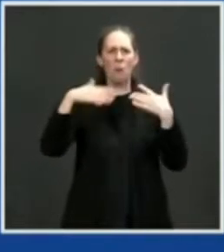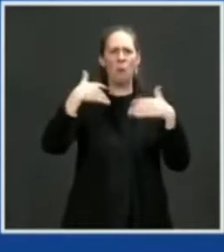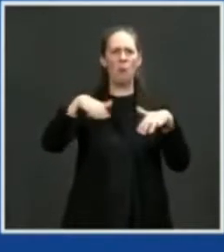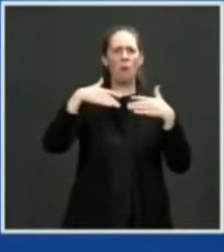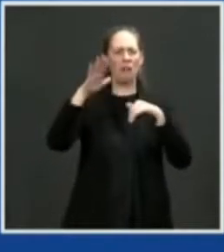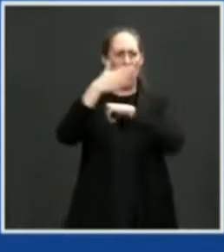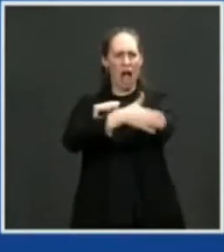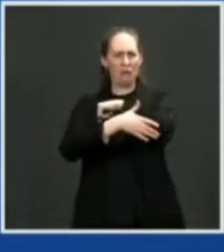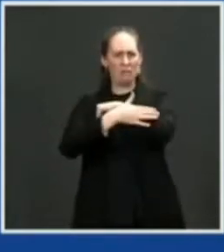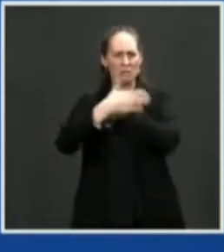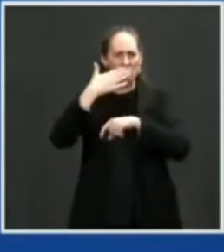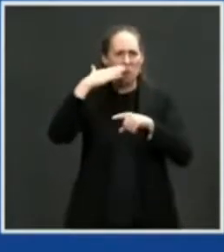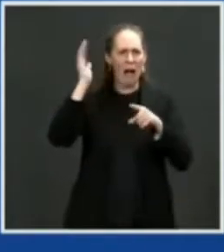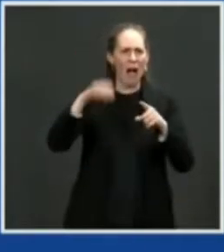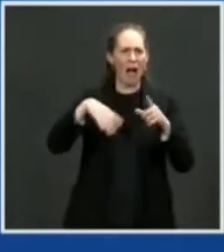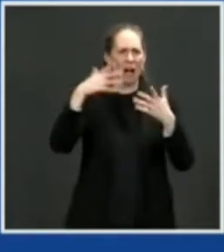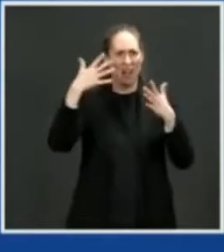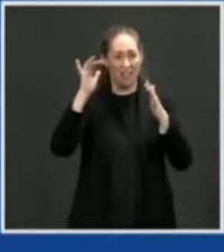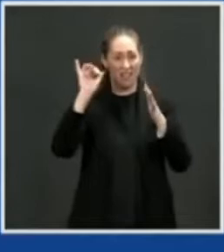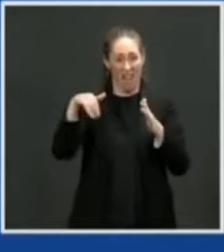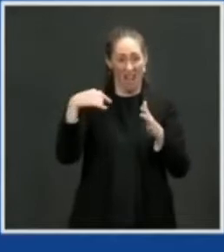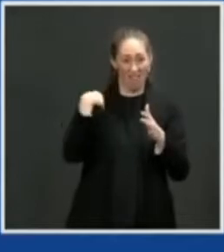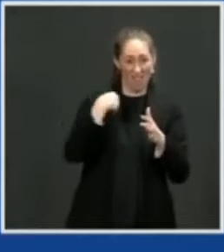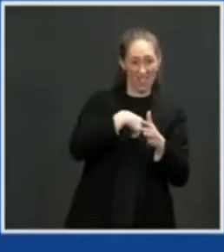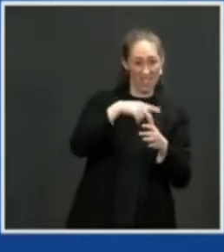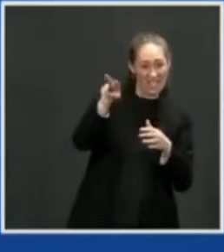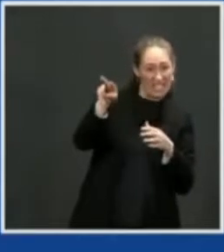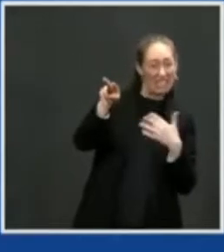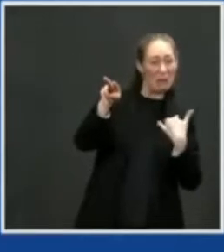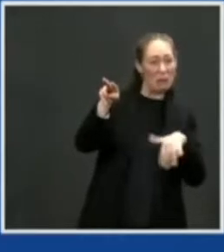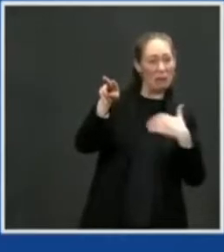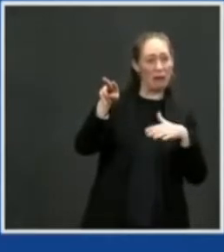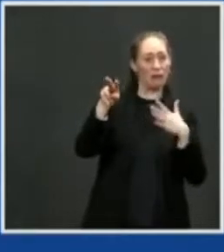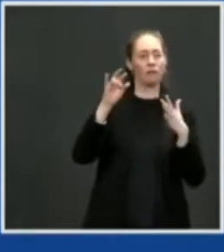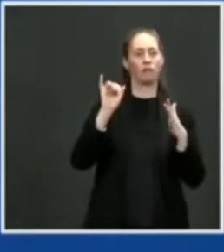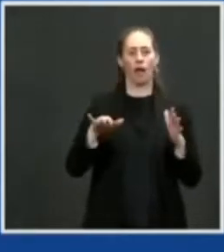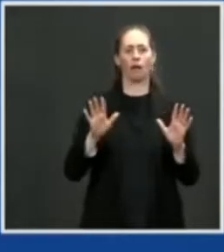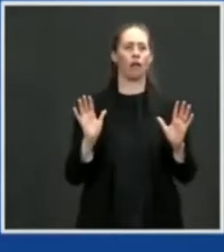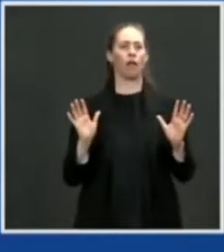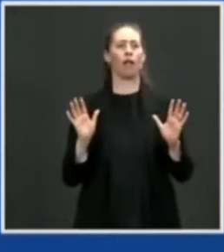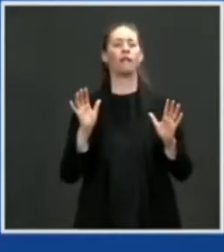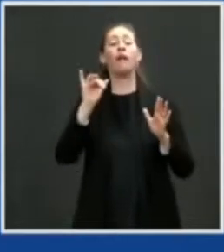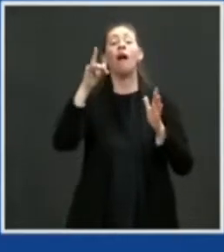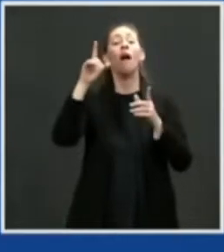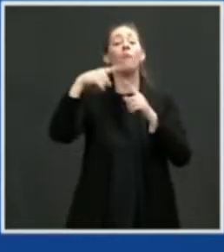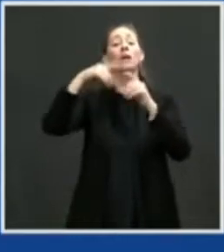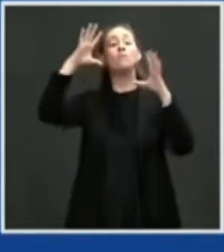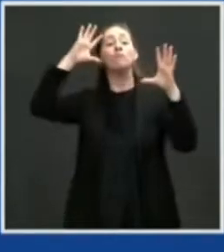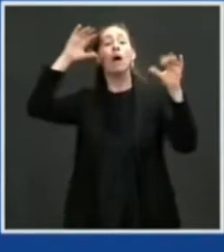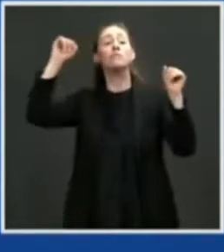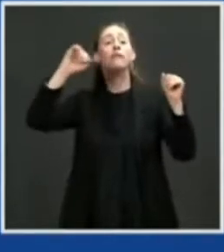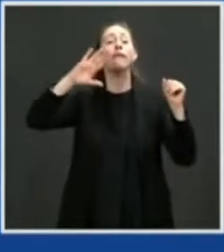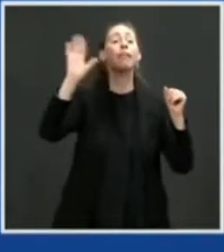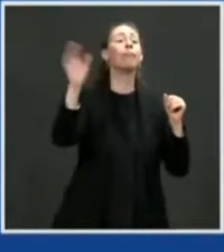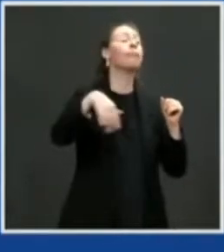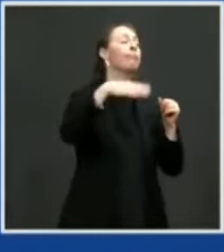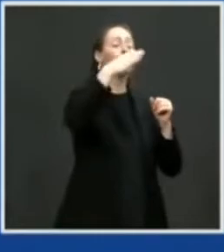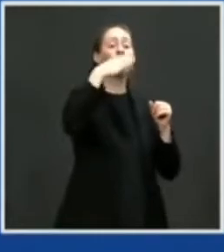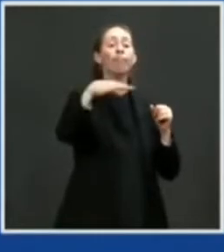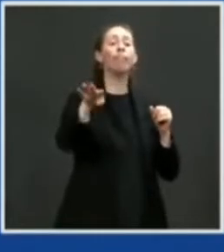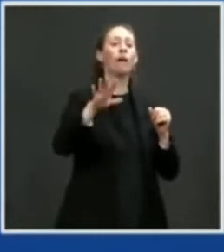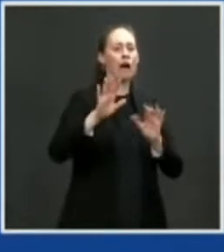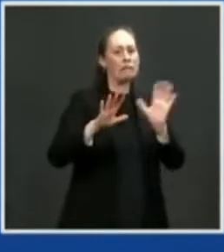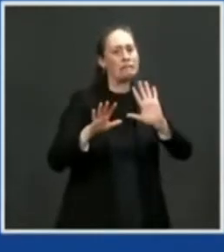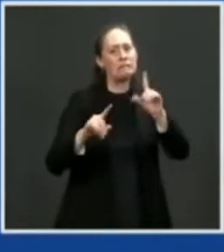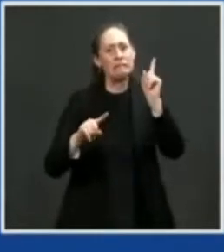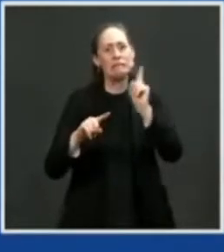down. are. That's a Joe Biden The rule. moment a president walks away from that, as the last one did, Orange man is the bad. moment we begin to lose